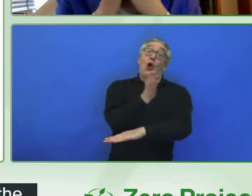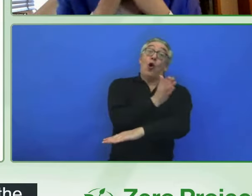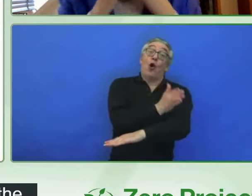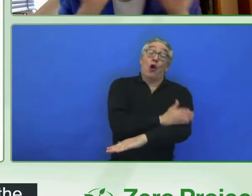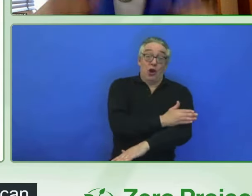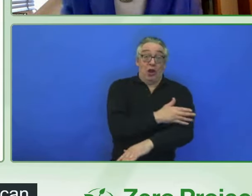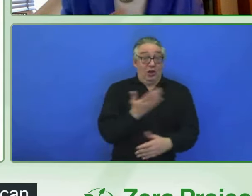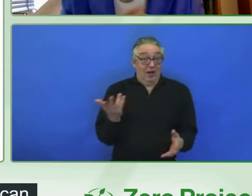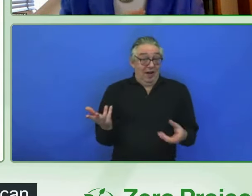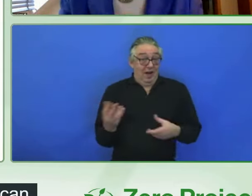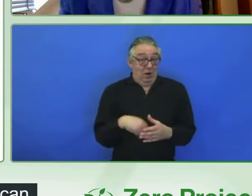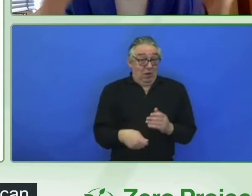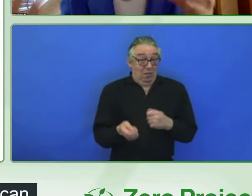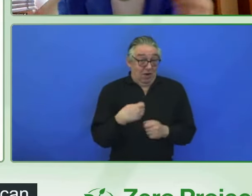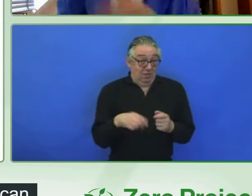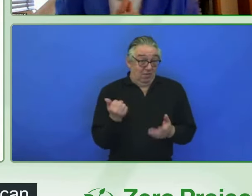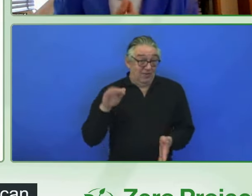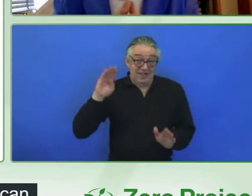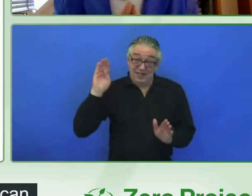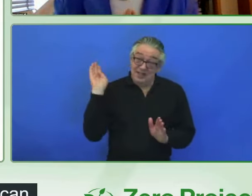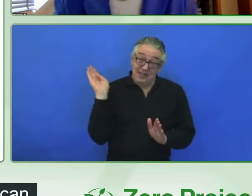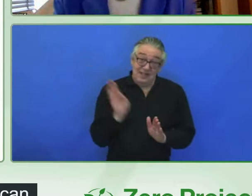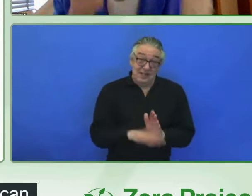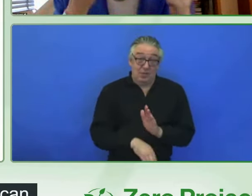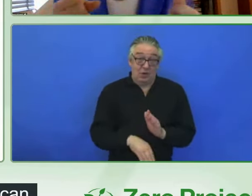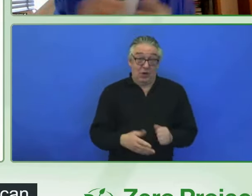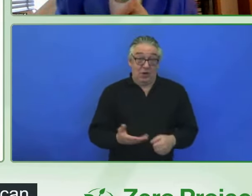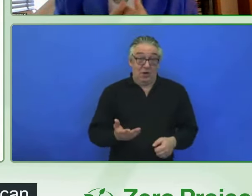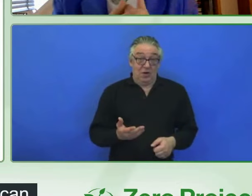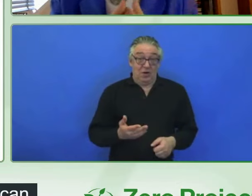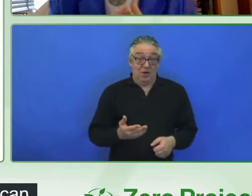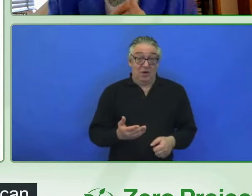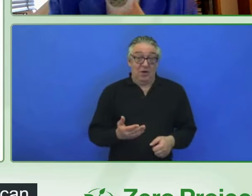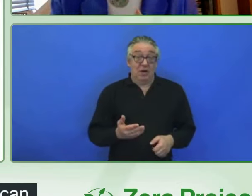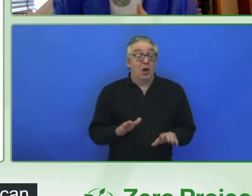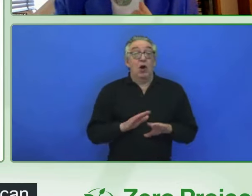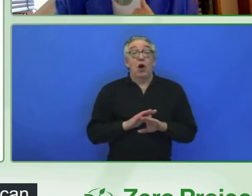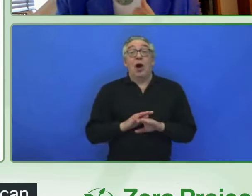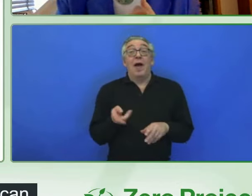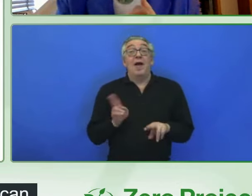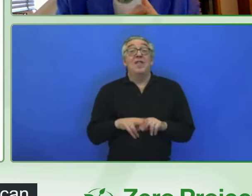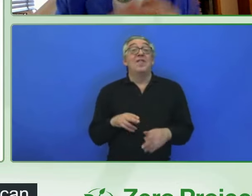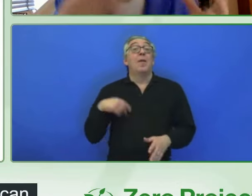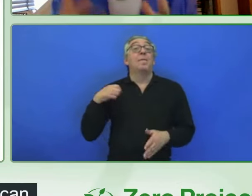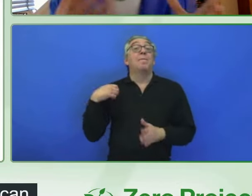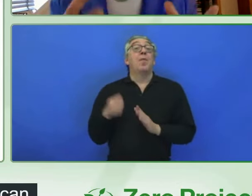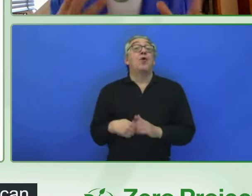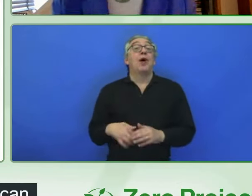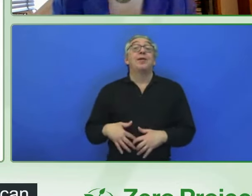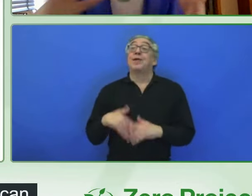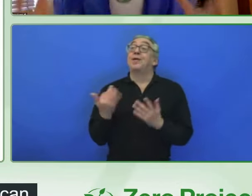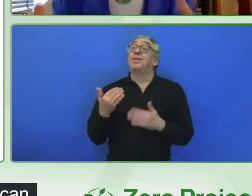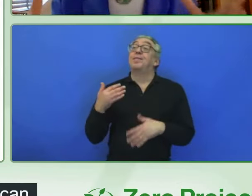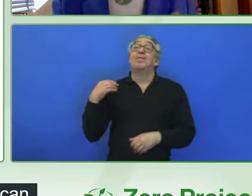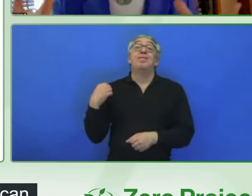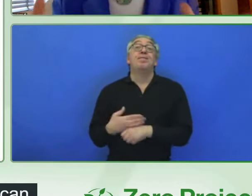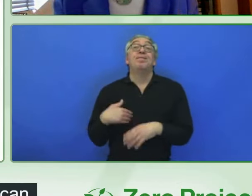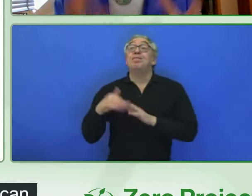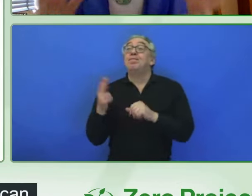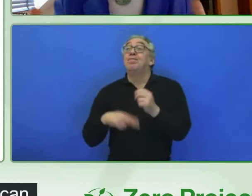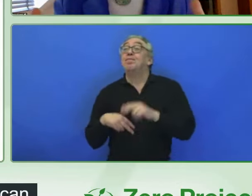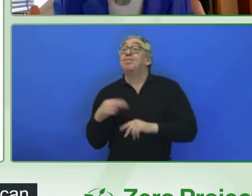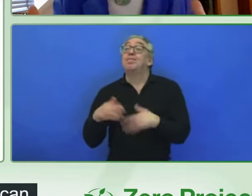thinking, forgot about that. It's going to be a bit expensive. And also people sometimes don't realise